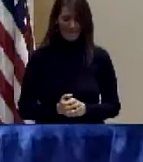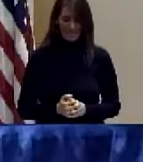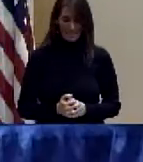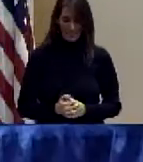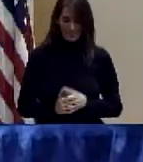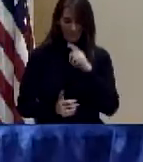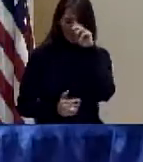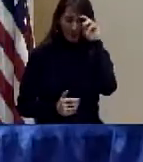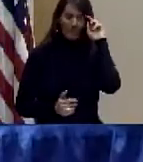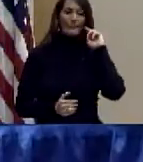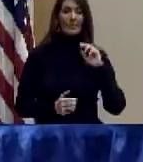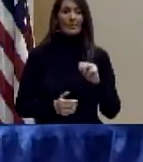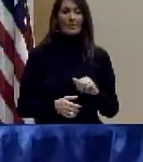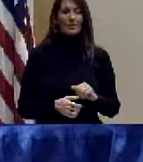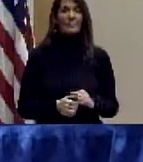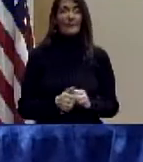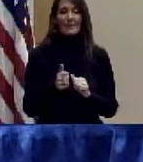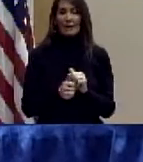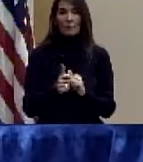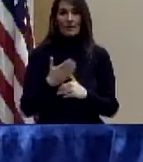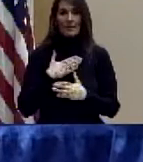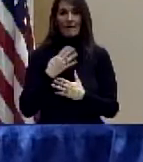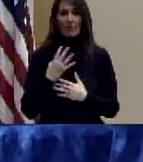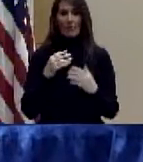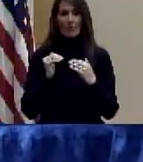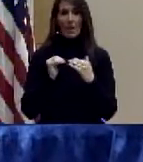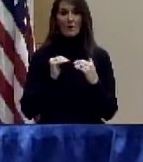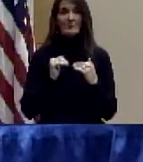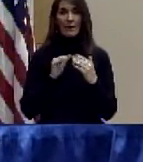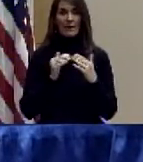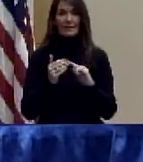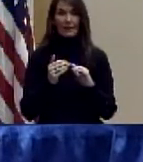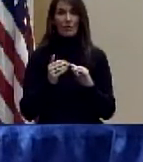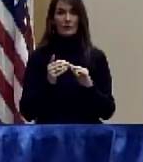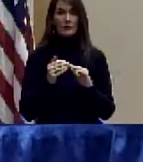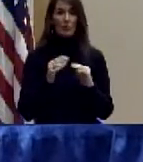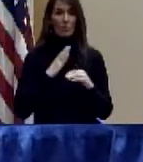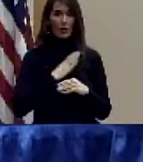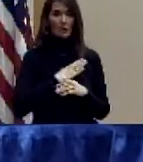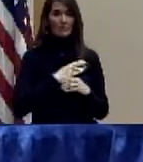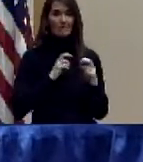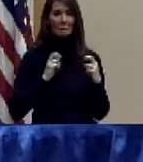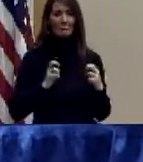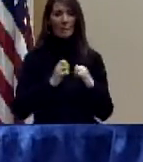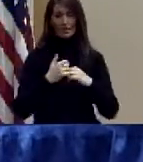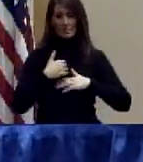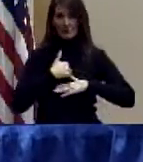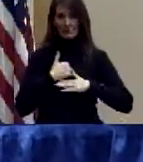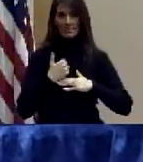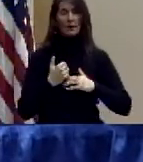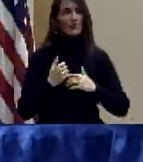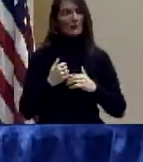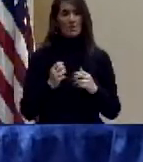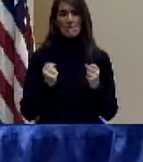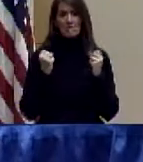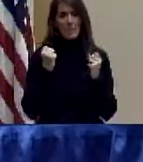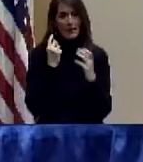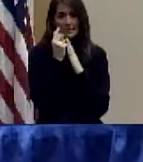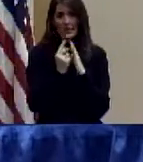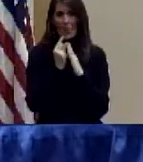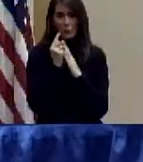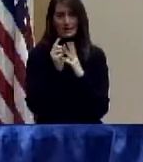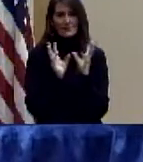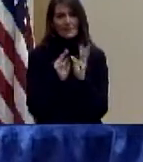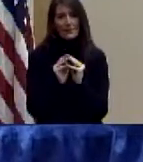Each of my four colleagues on the town board sitting beside me tonight put in countless hours meeting